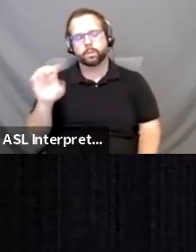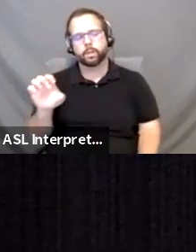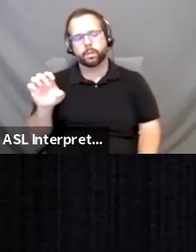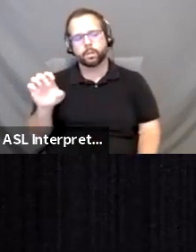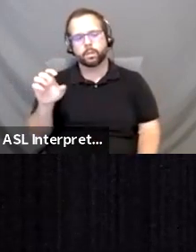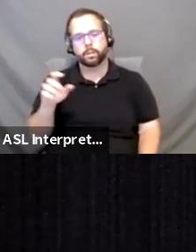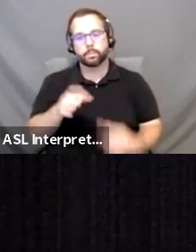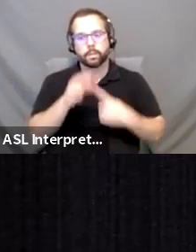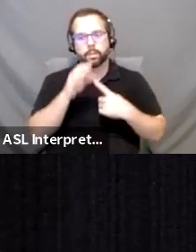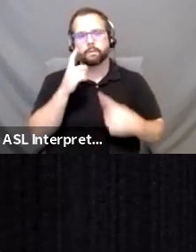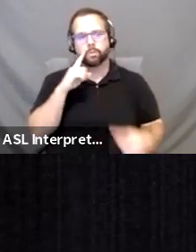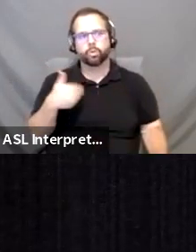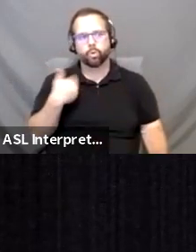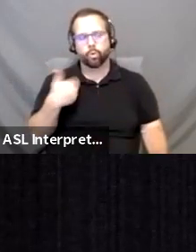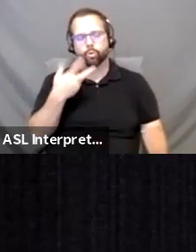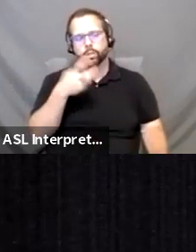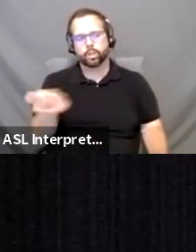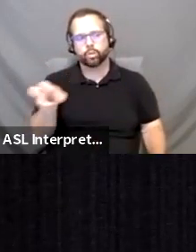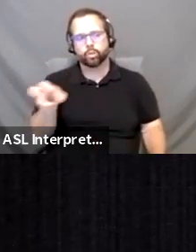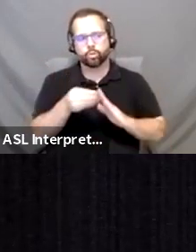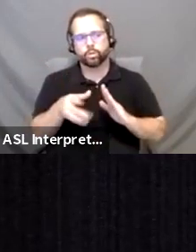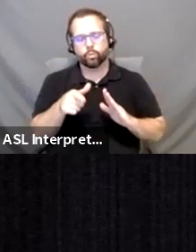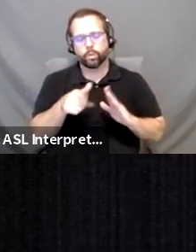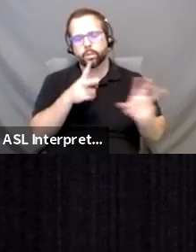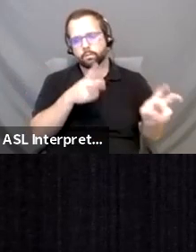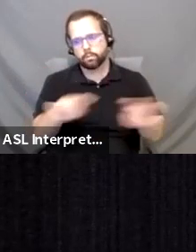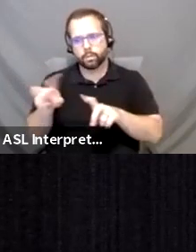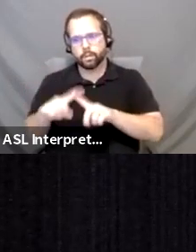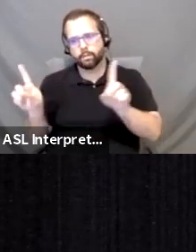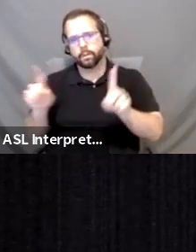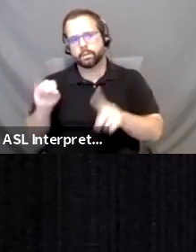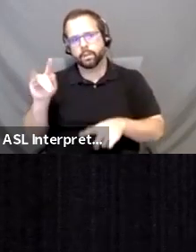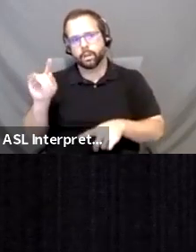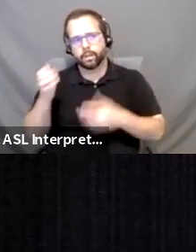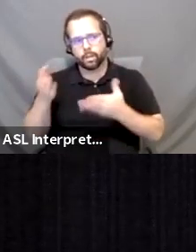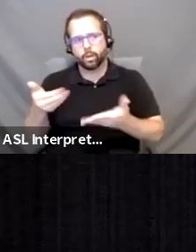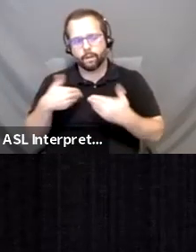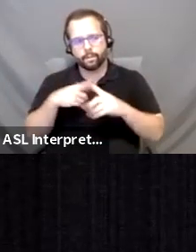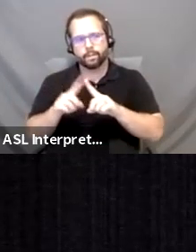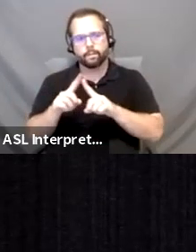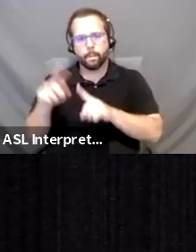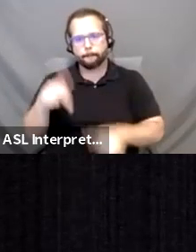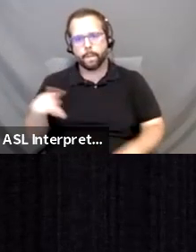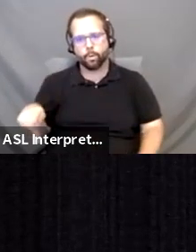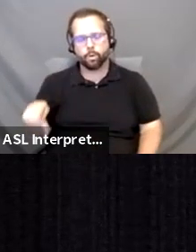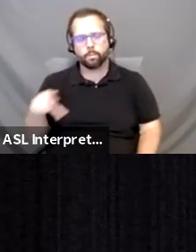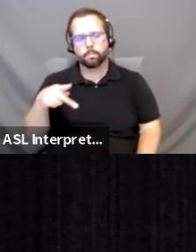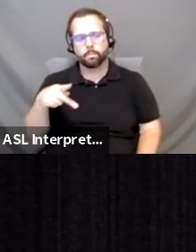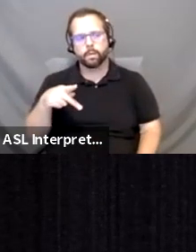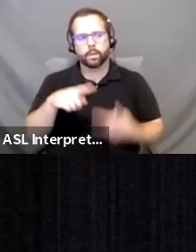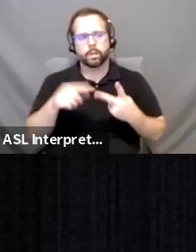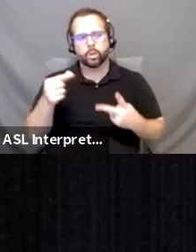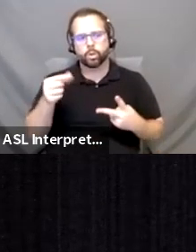students. So we actually take them to a different site. We have PowerPoints and Google Slides all made up for each